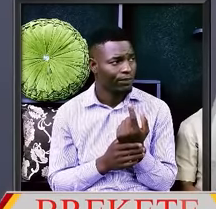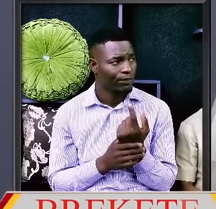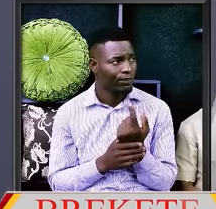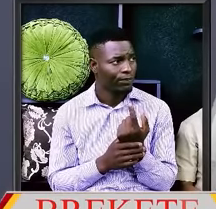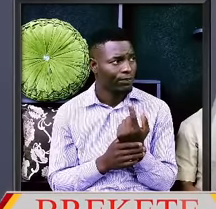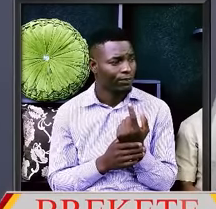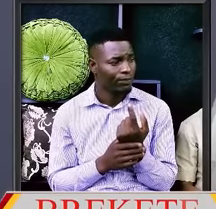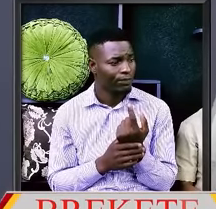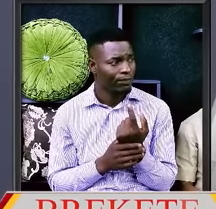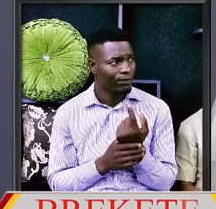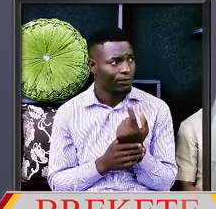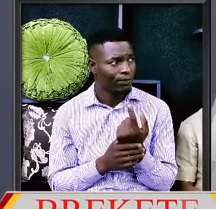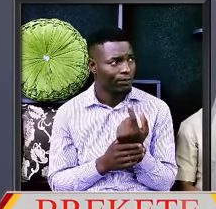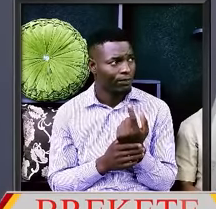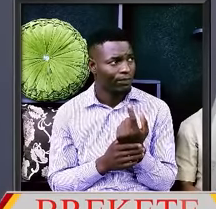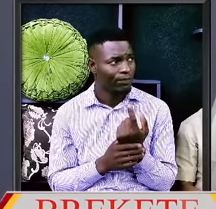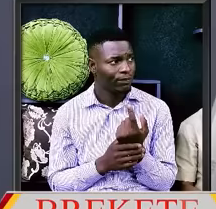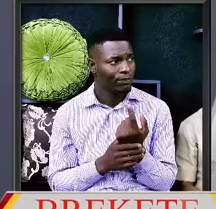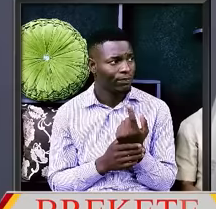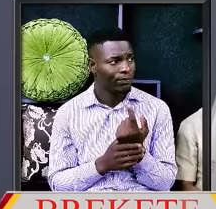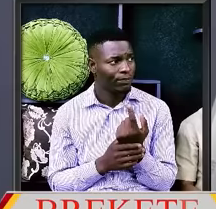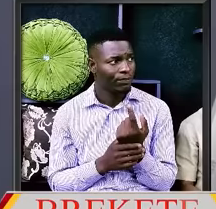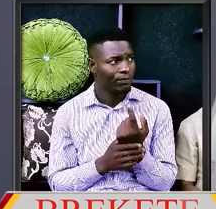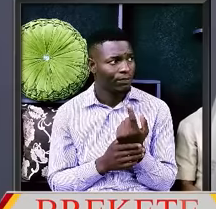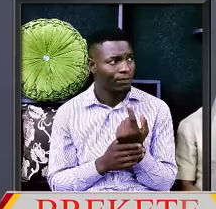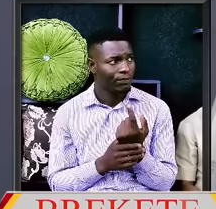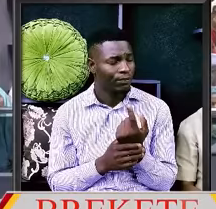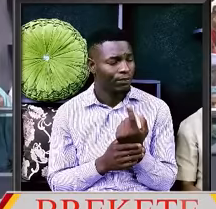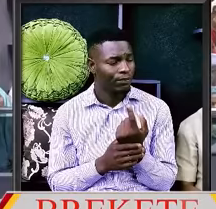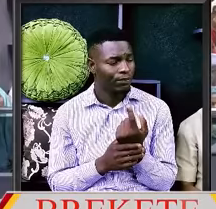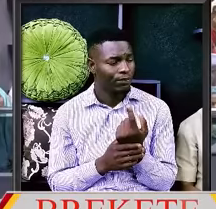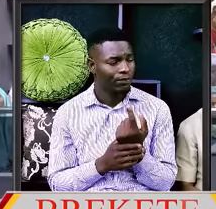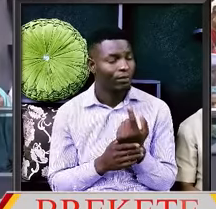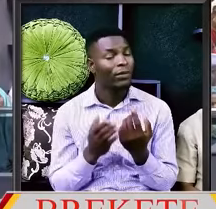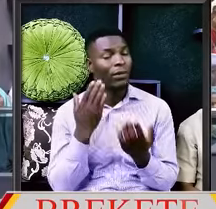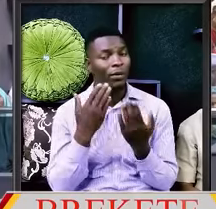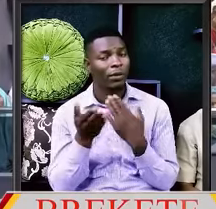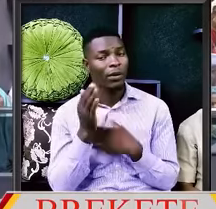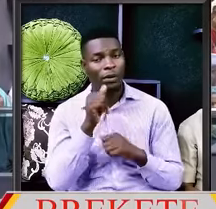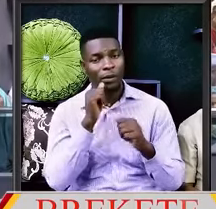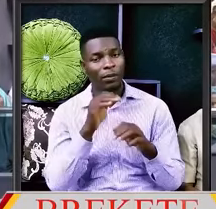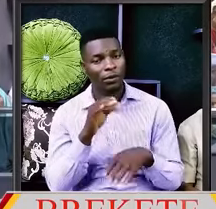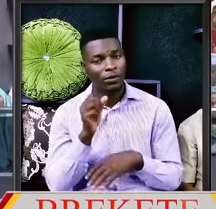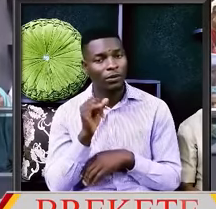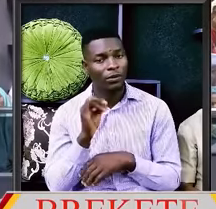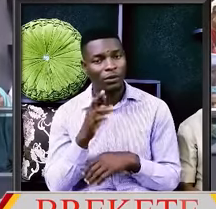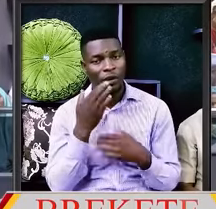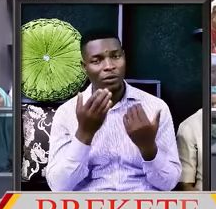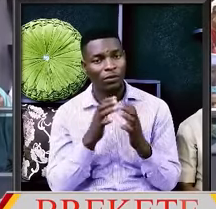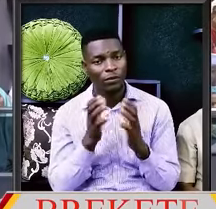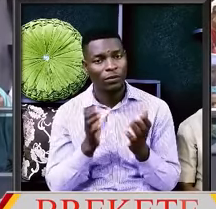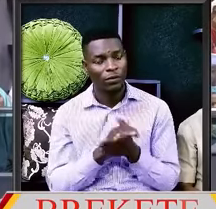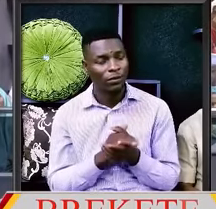gets shocked, 50%. You understand me? Yes. Thank you. May God bless you, sir. Amen. Thank you very